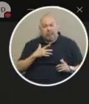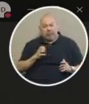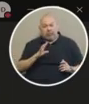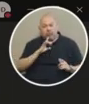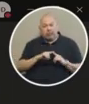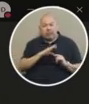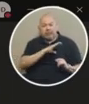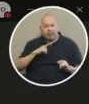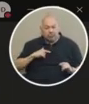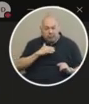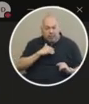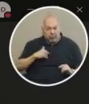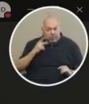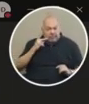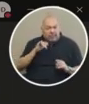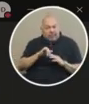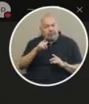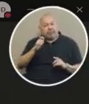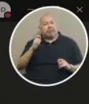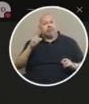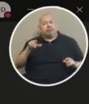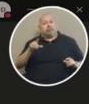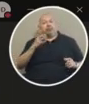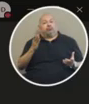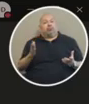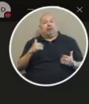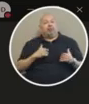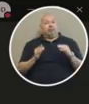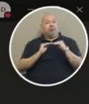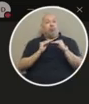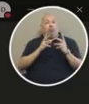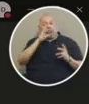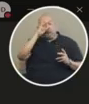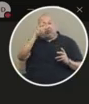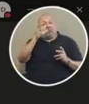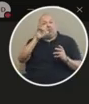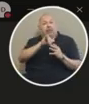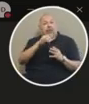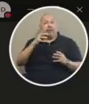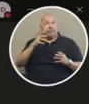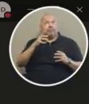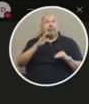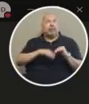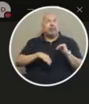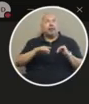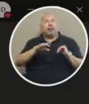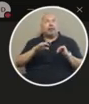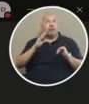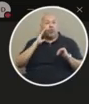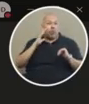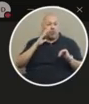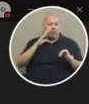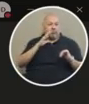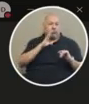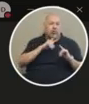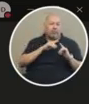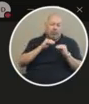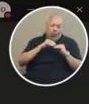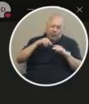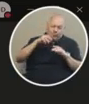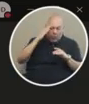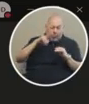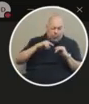council member to be able to see those, because you probably have a lot more creative with this and know the ins and outs better than I